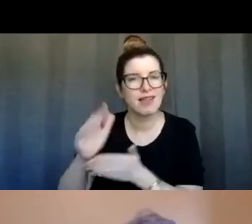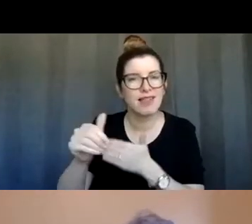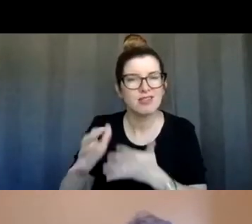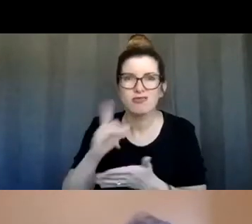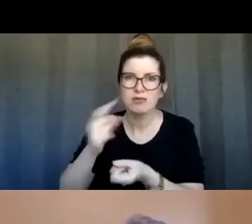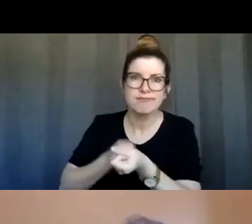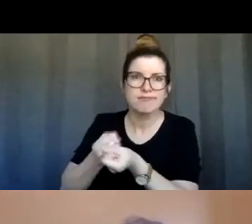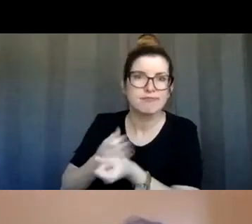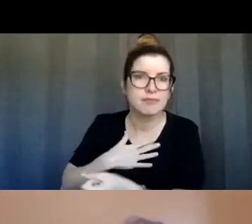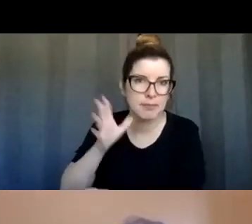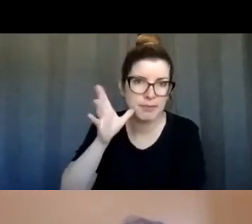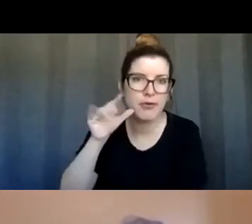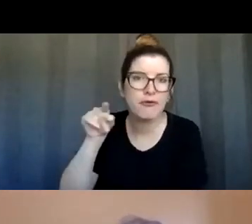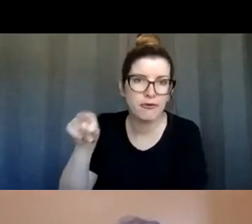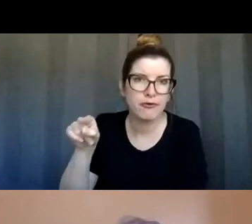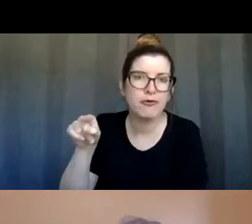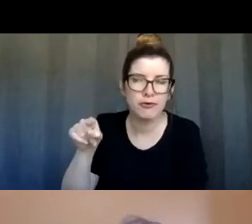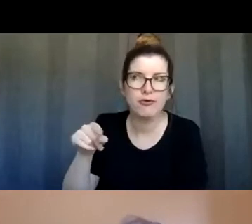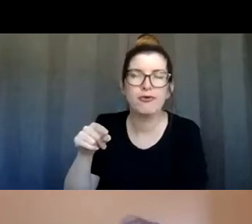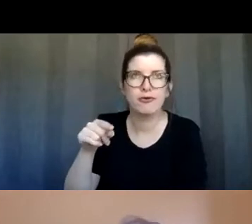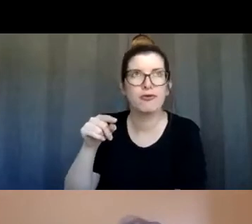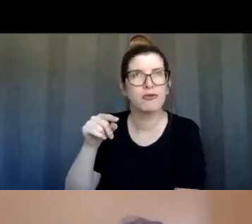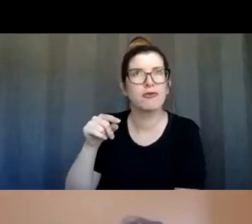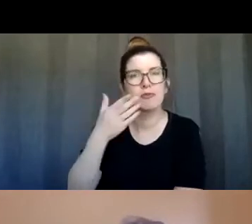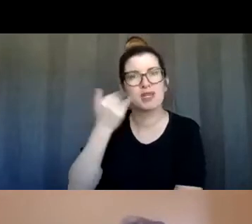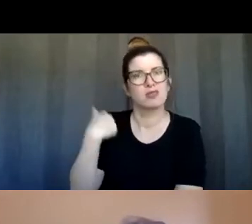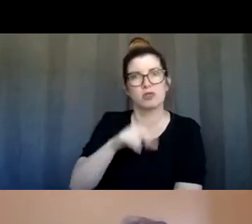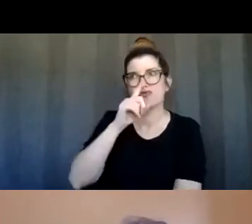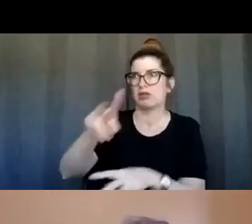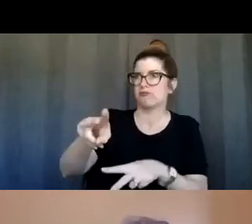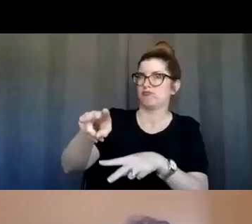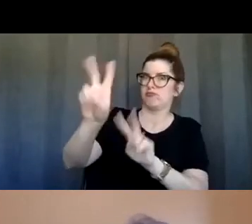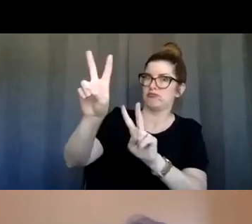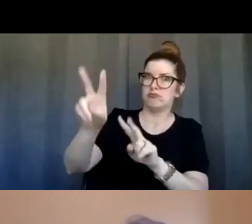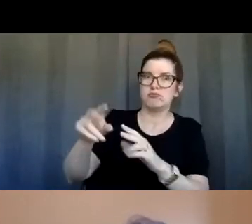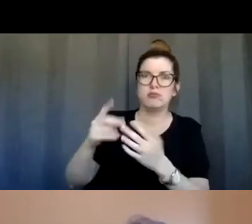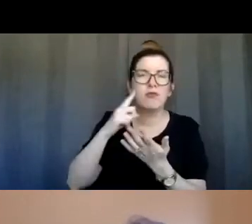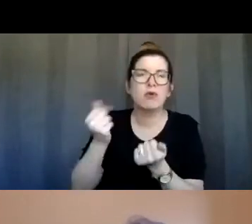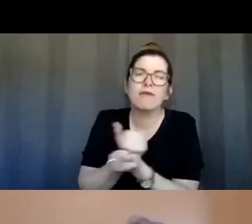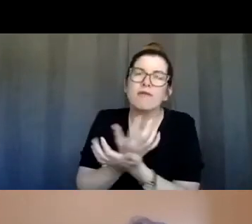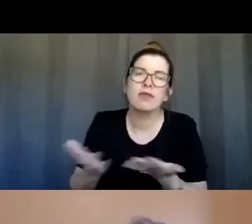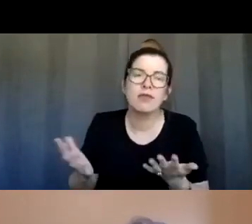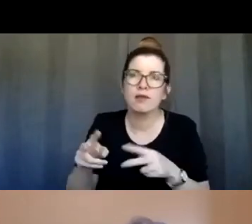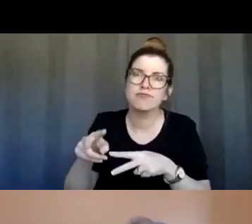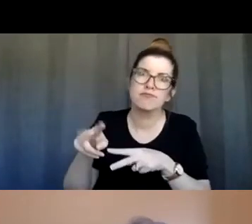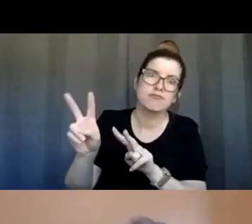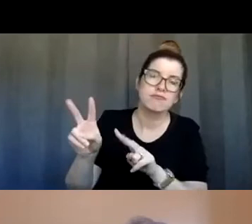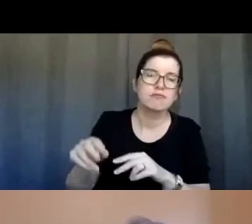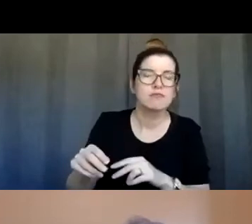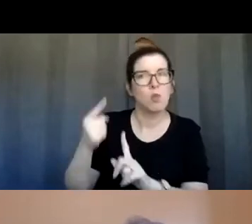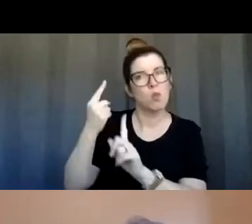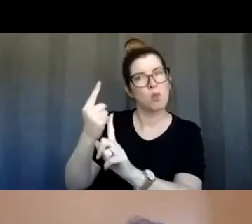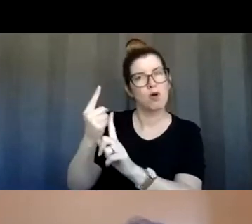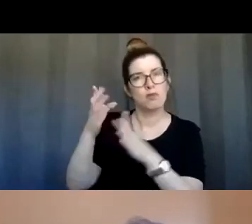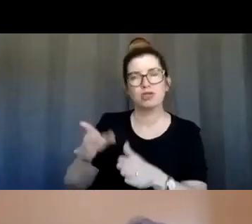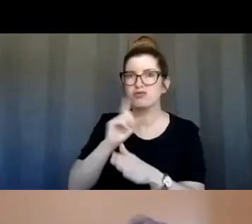thinking that was probably because we looked up to them for everything. And the main person comes